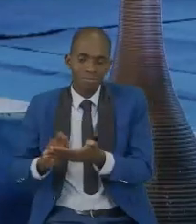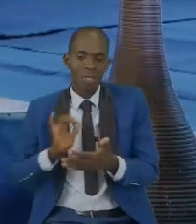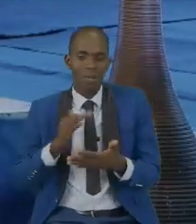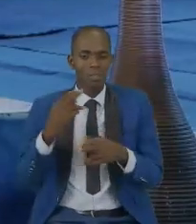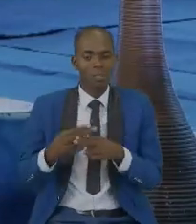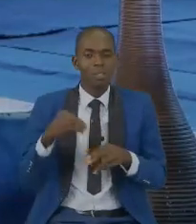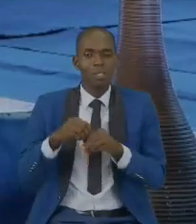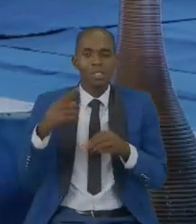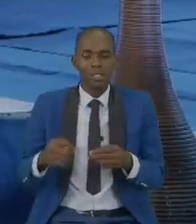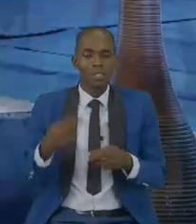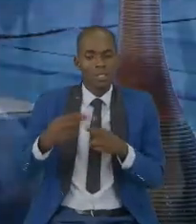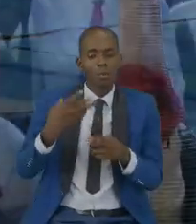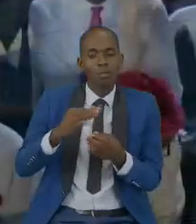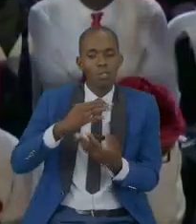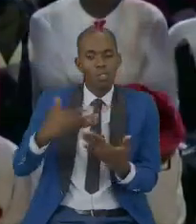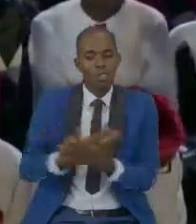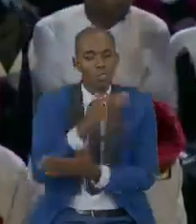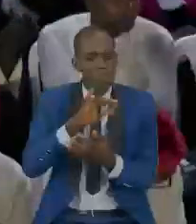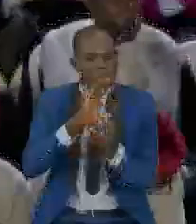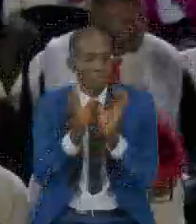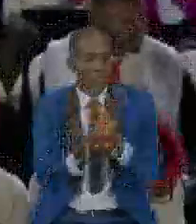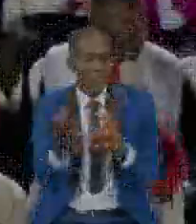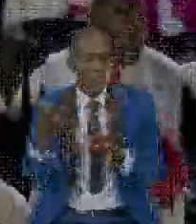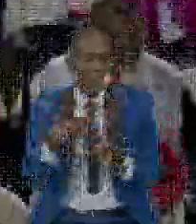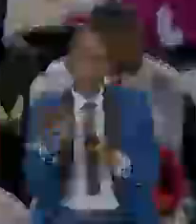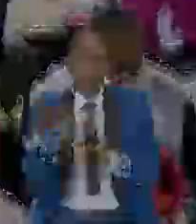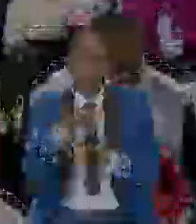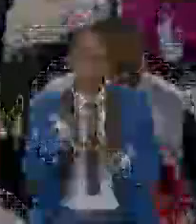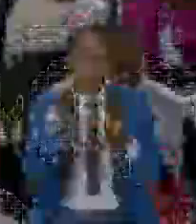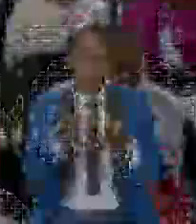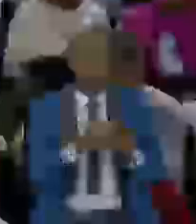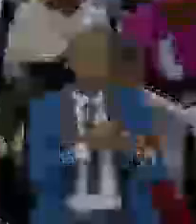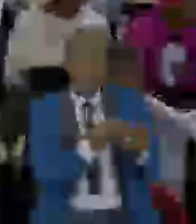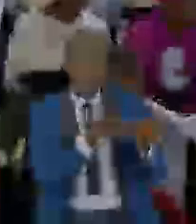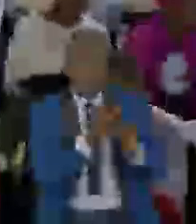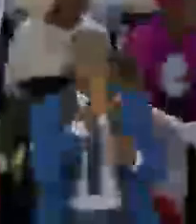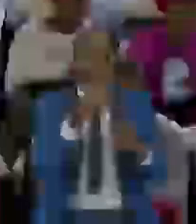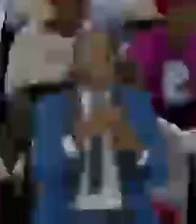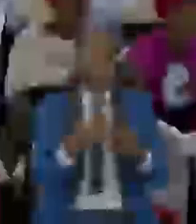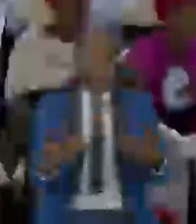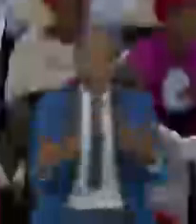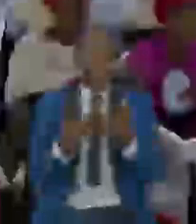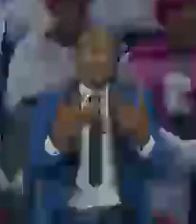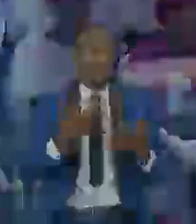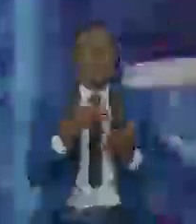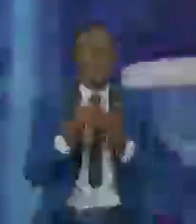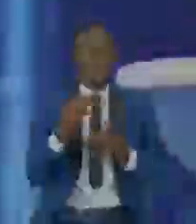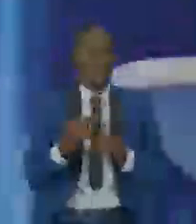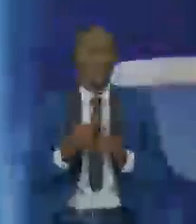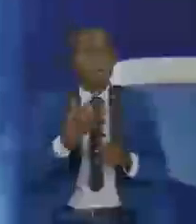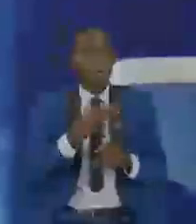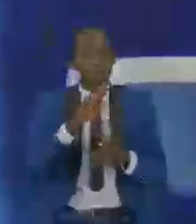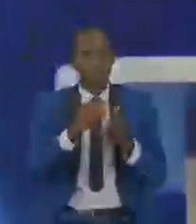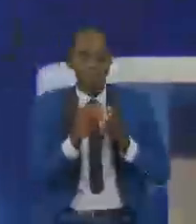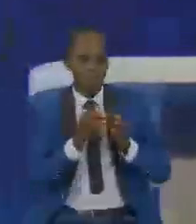the converted. And then when you explain like that, and your word matches my word, and your explanation matches